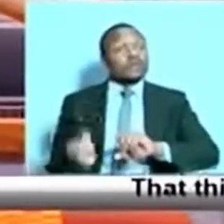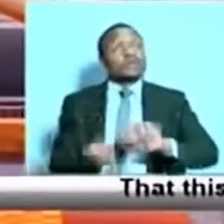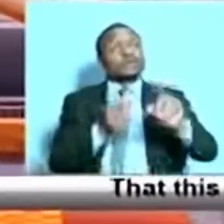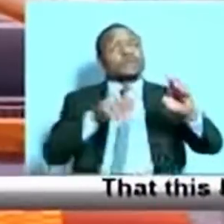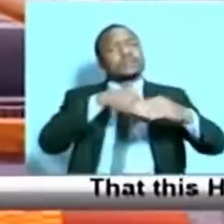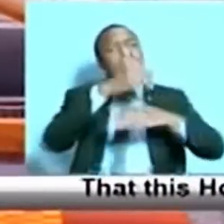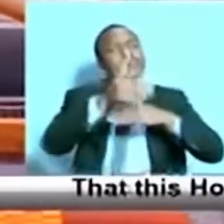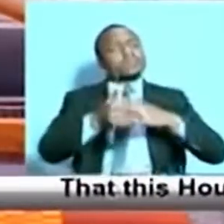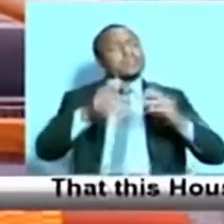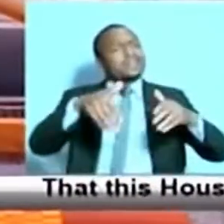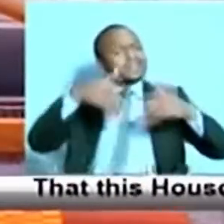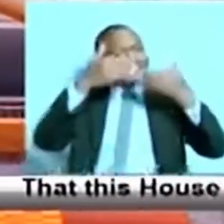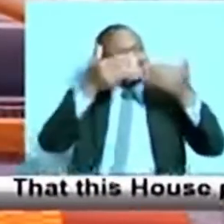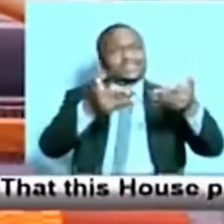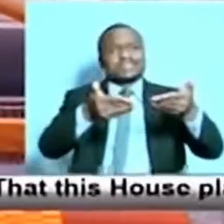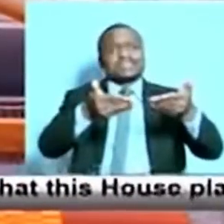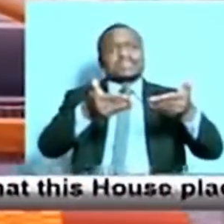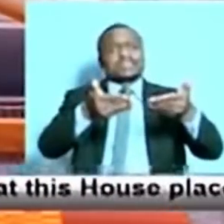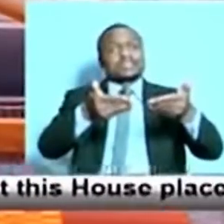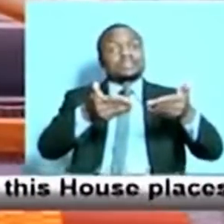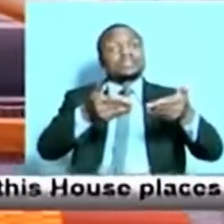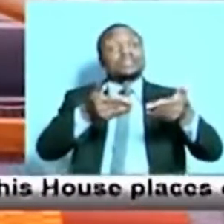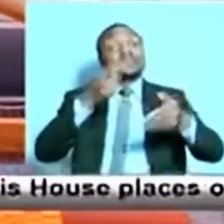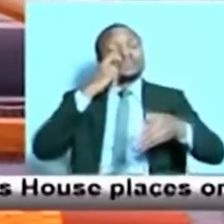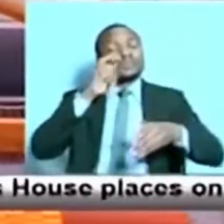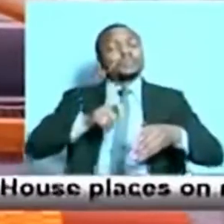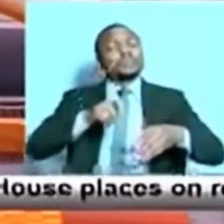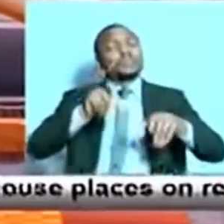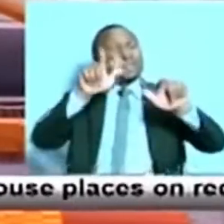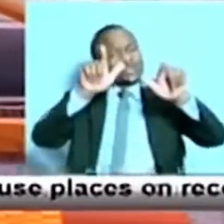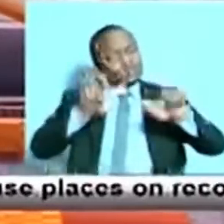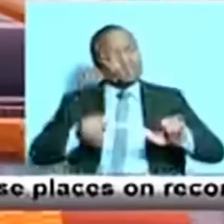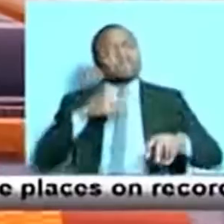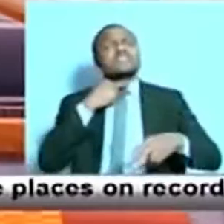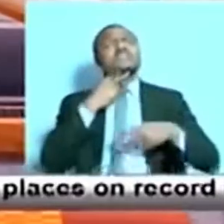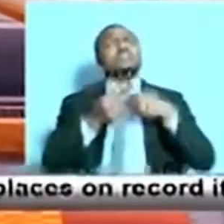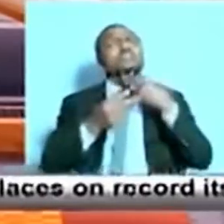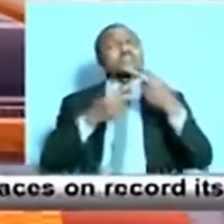I just gave a directive to say, can you please lower your voices?